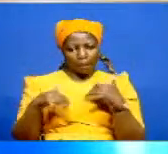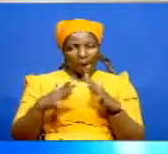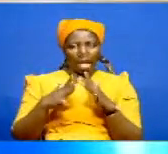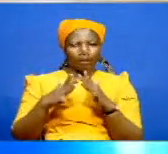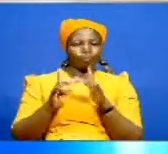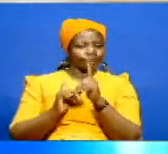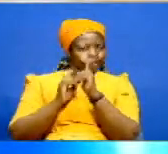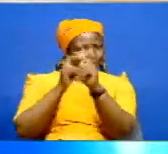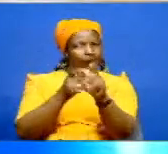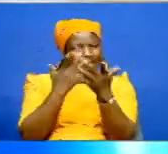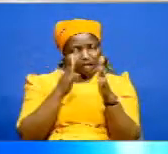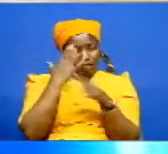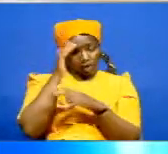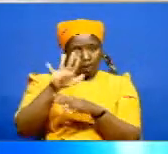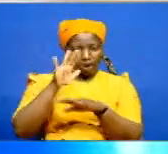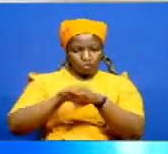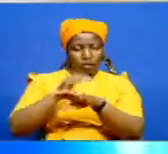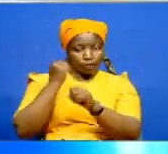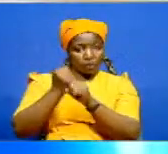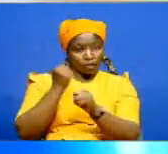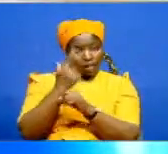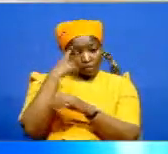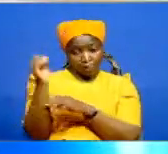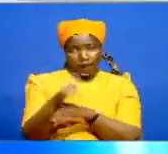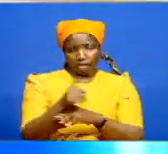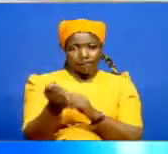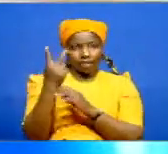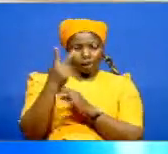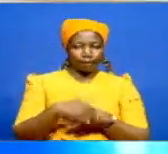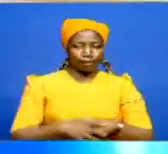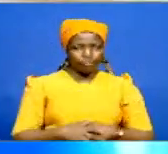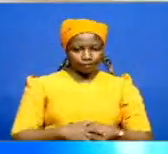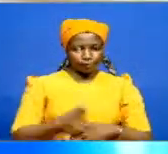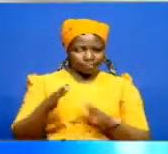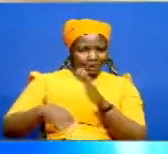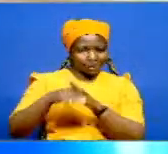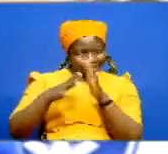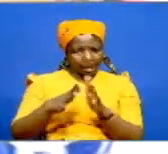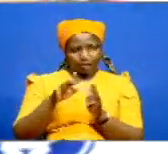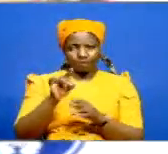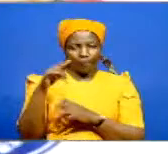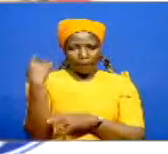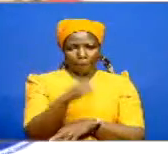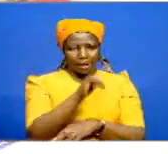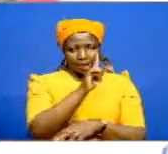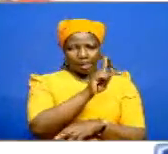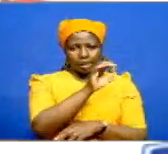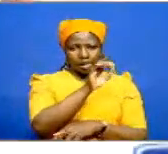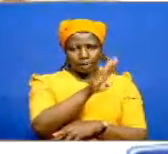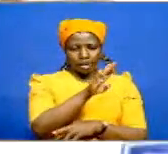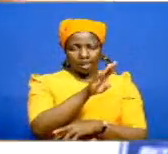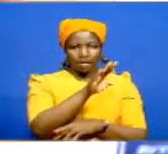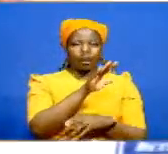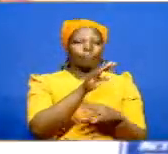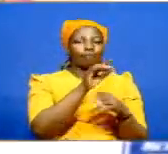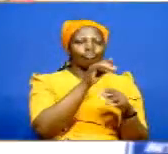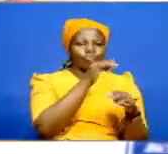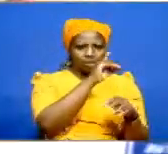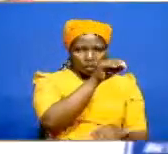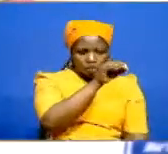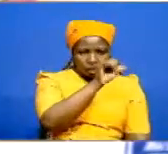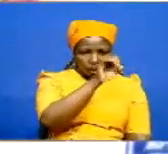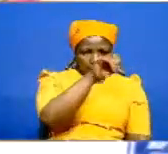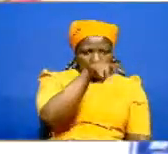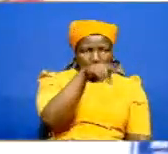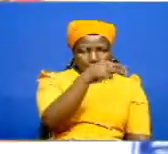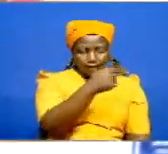for his exemplary performance for the month of December. The striker beat KCB FC custodian Joseph Okoth as well as